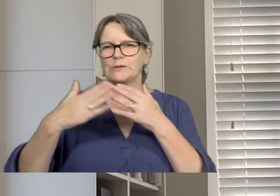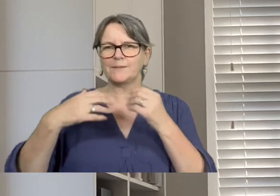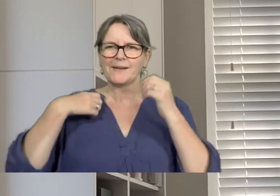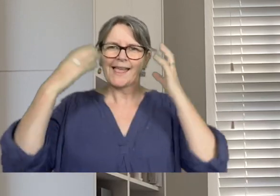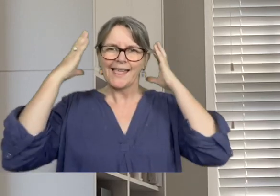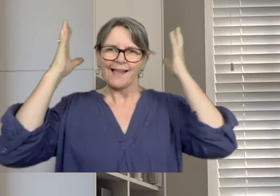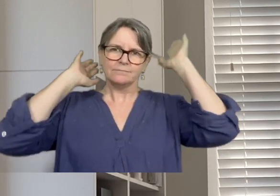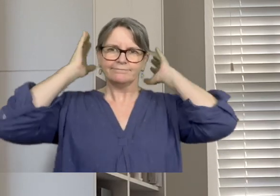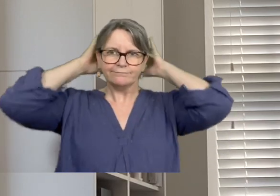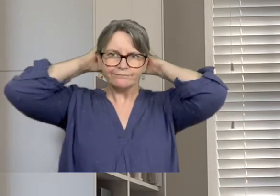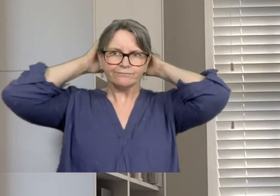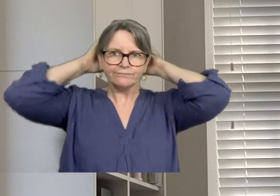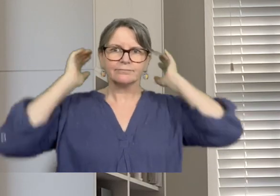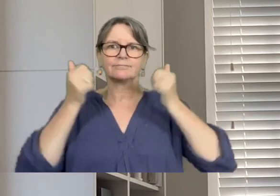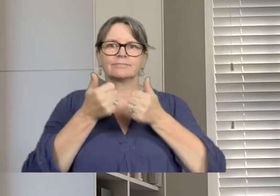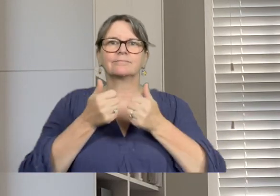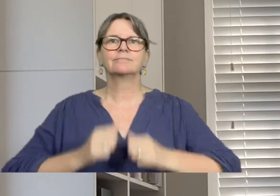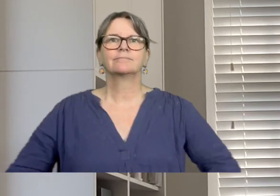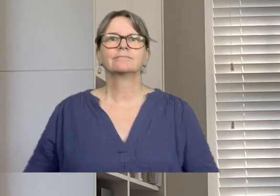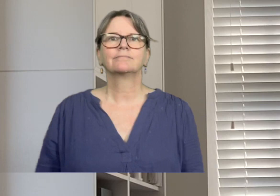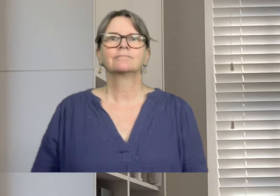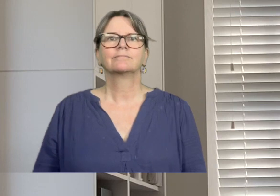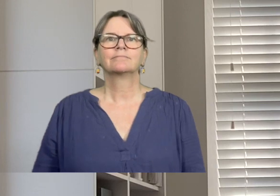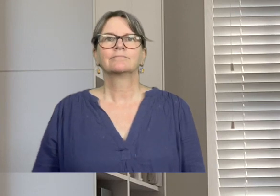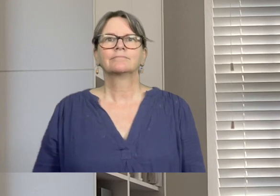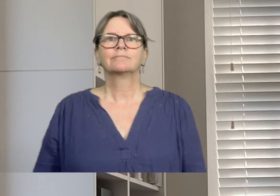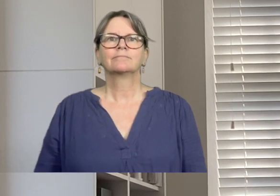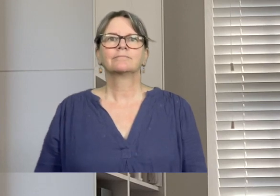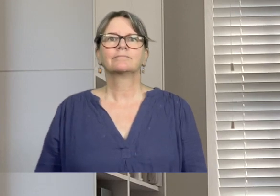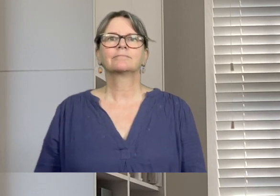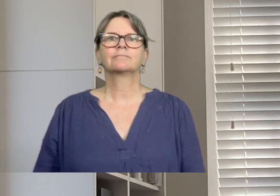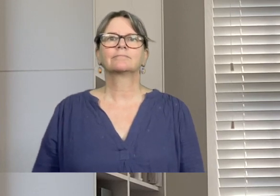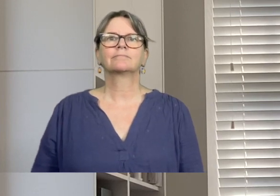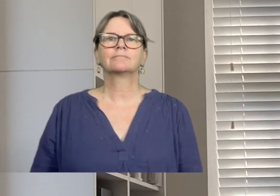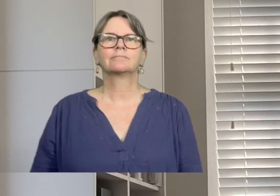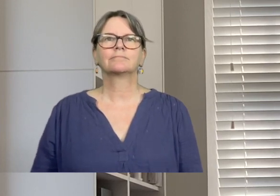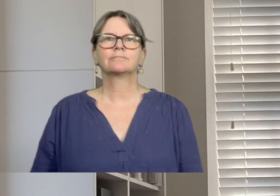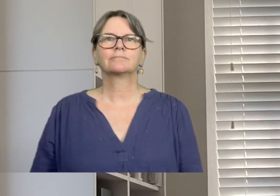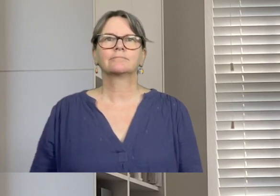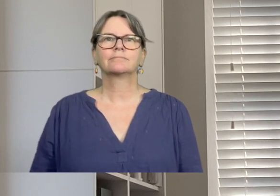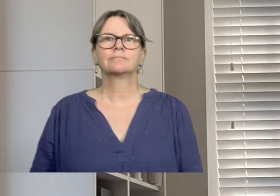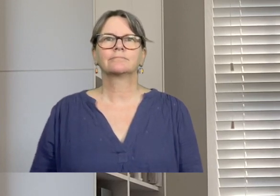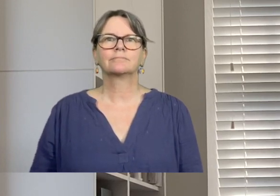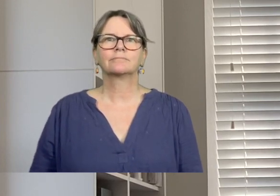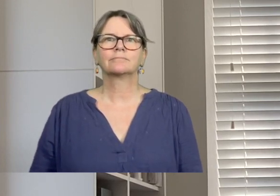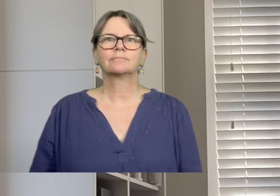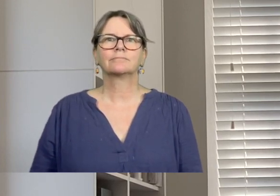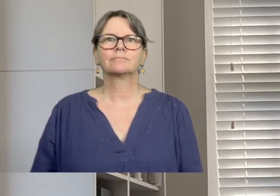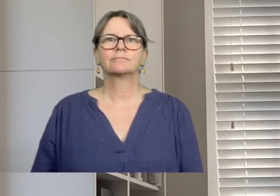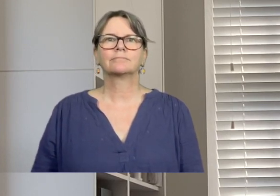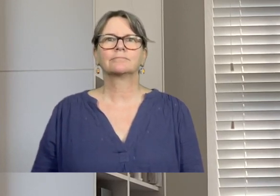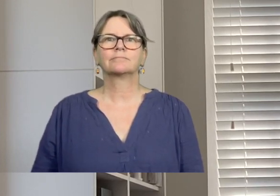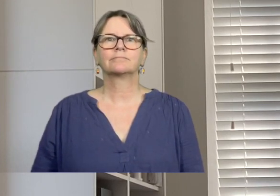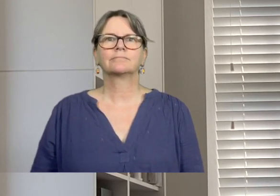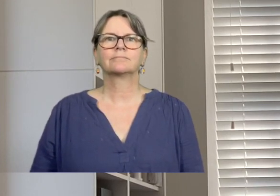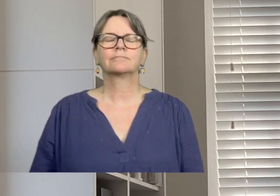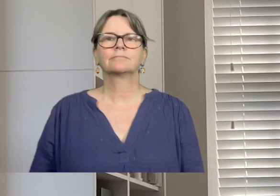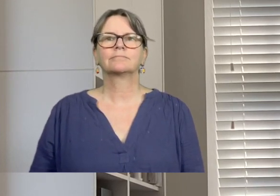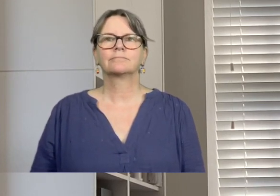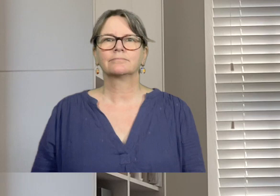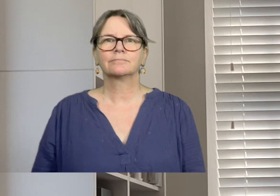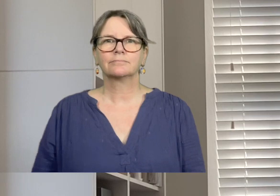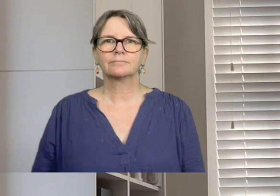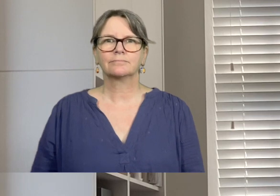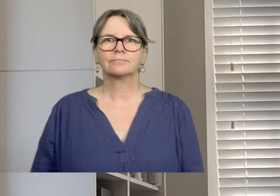it. We're going to take our little breath in to sit up lovely and tall. Now, it took me a while to realise this isn't a hamstring stretch. This is a